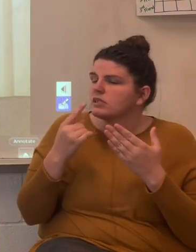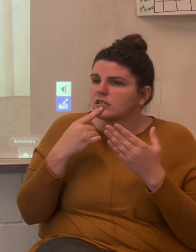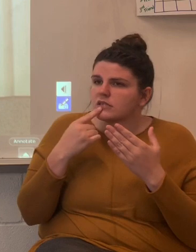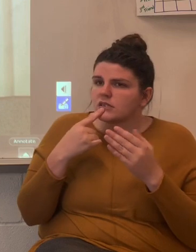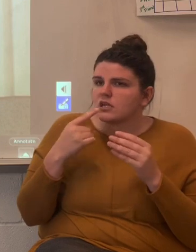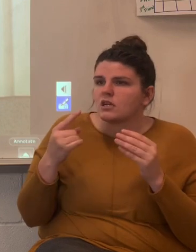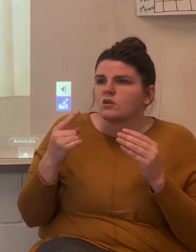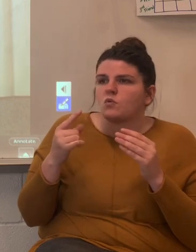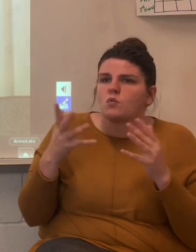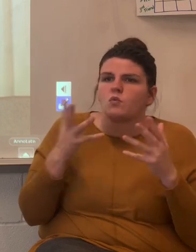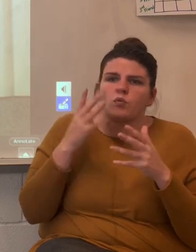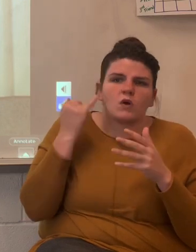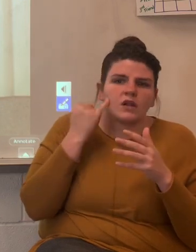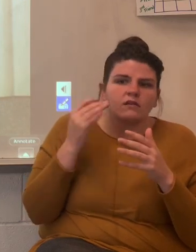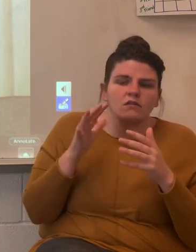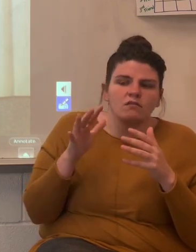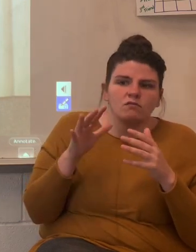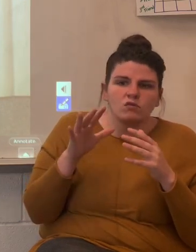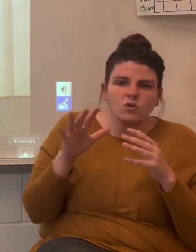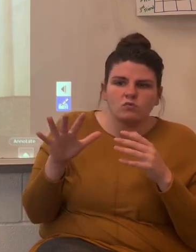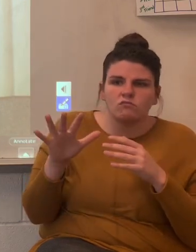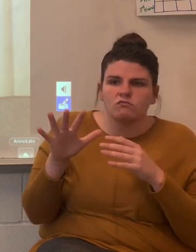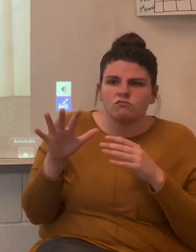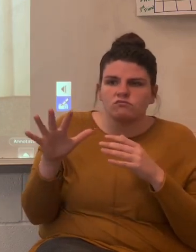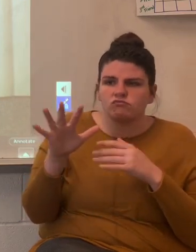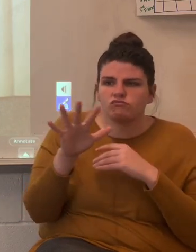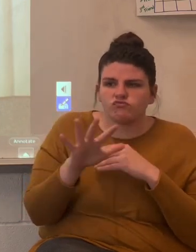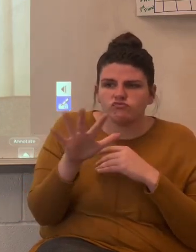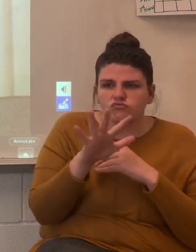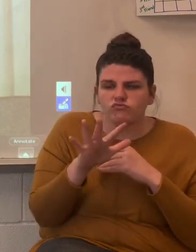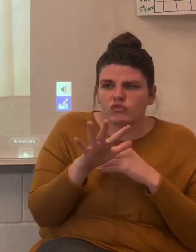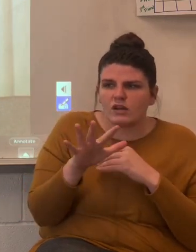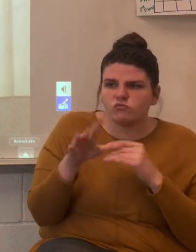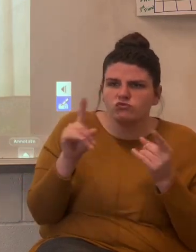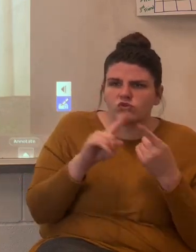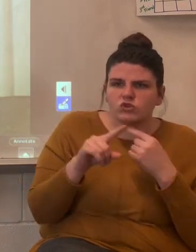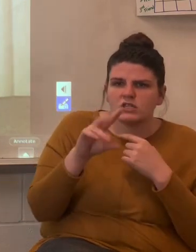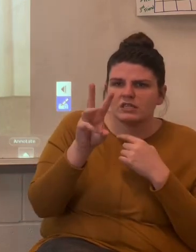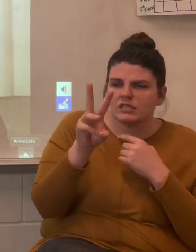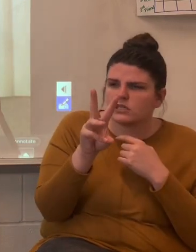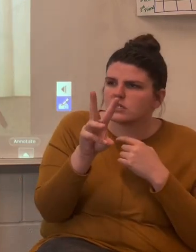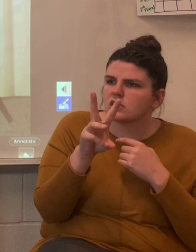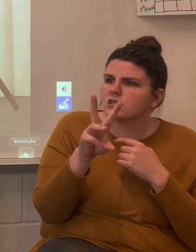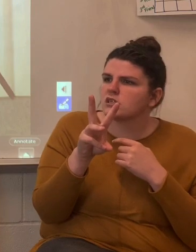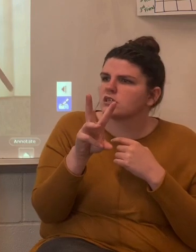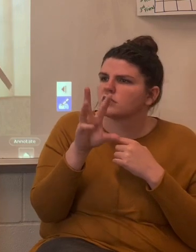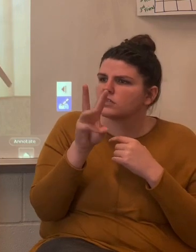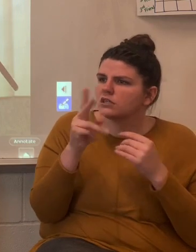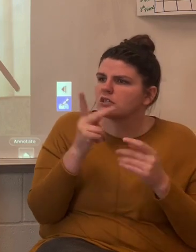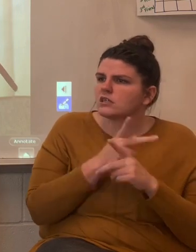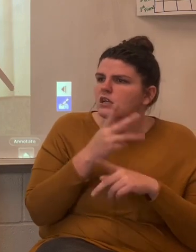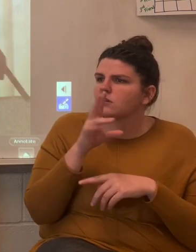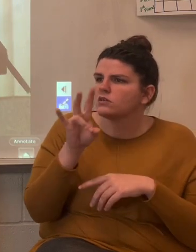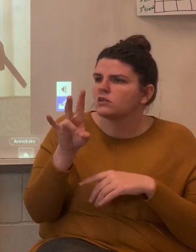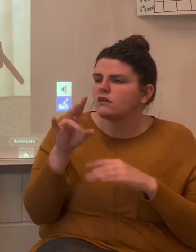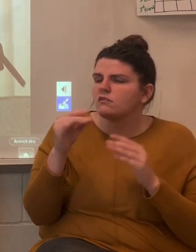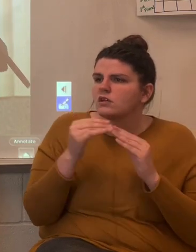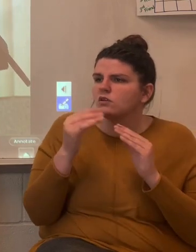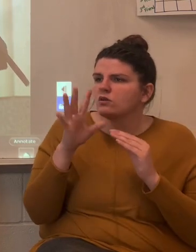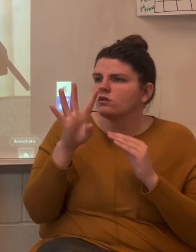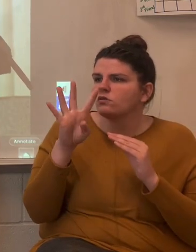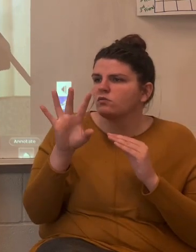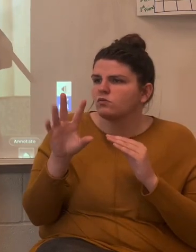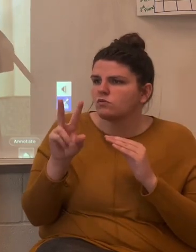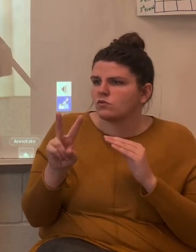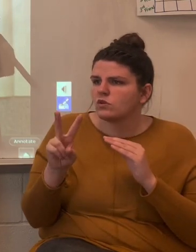you rounded the 5 1/8 to 6? Then it'd be 6 times 7 would be 42. So your answer is going to be greater than 35, but